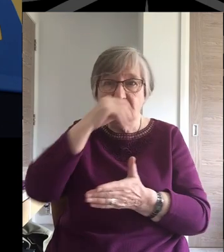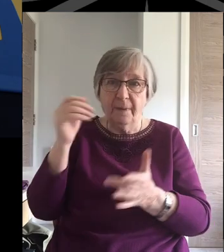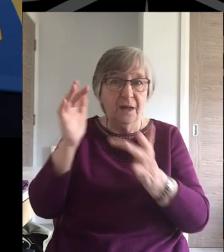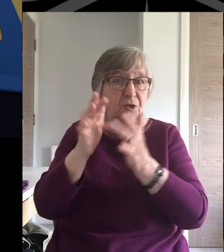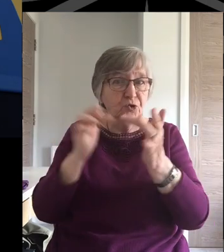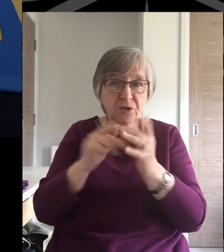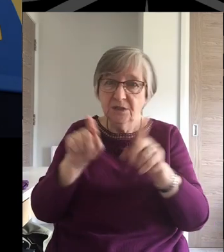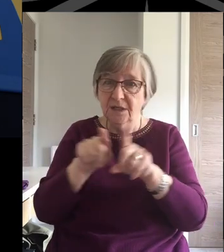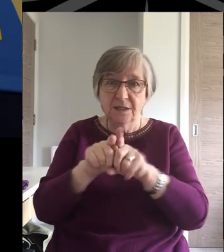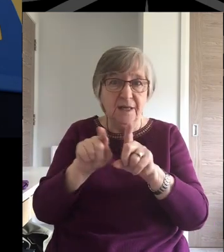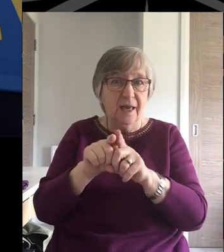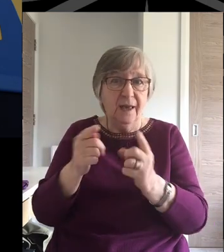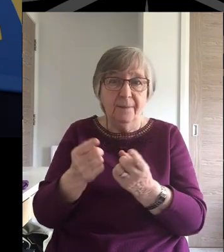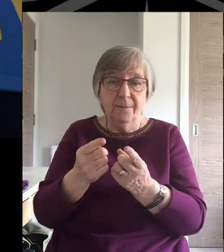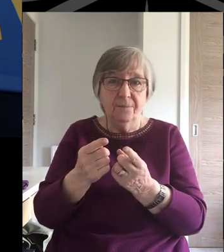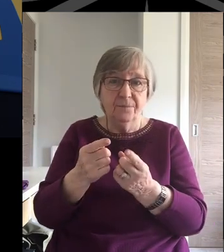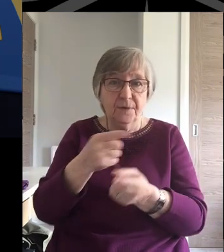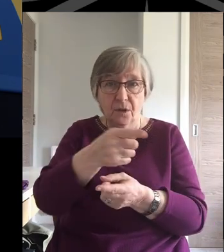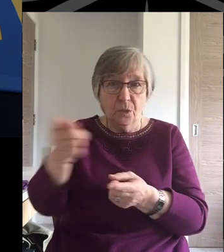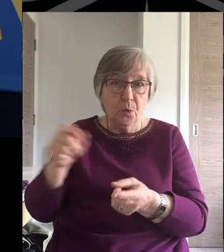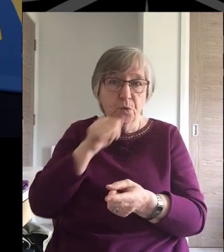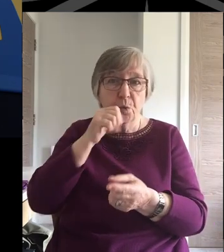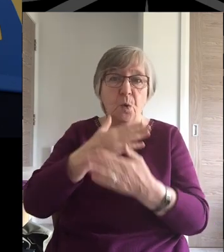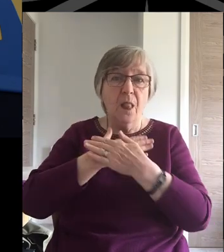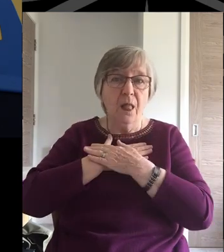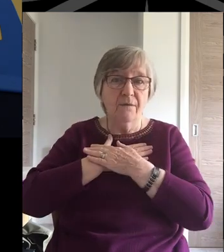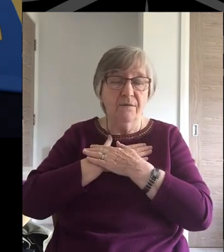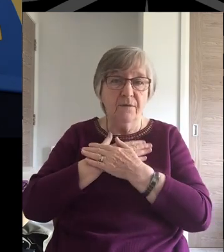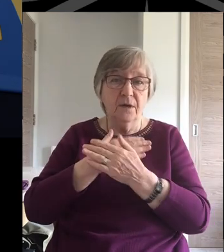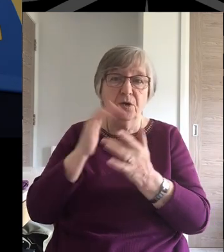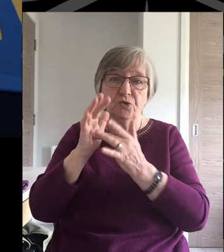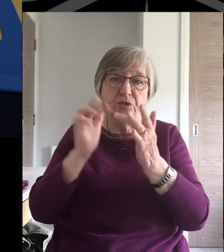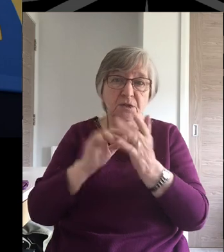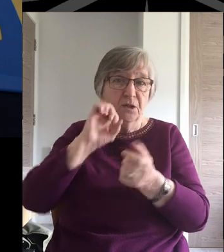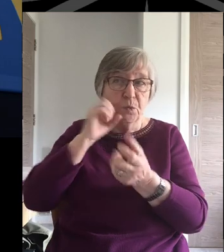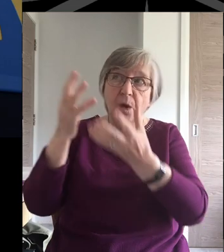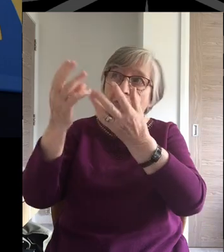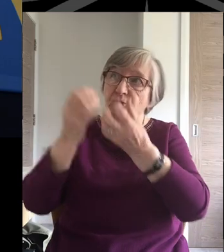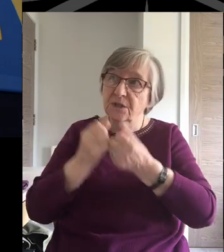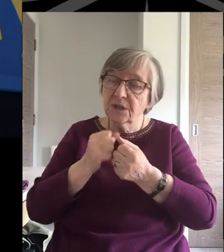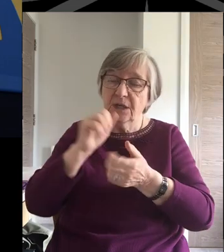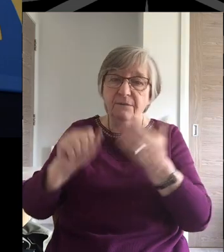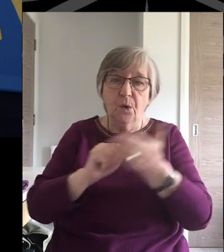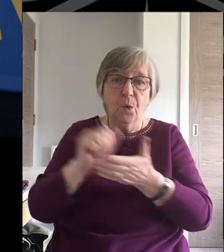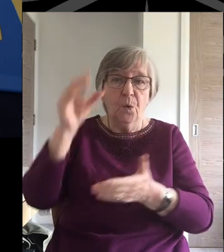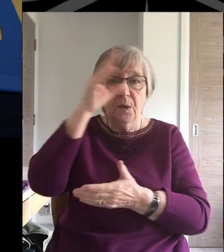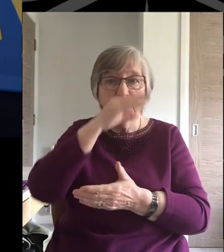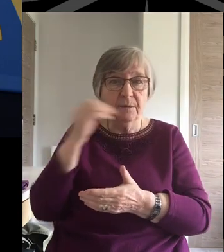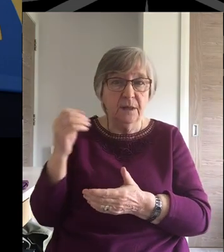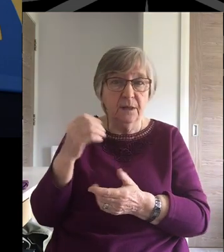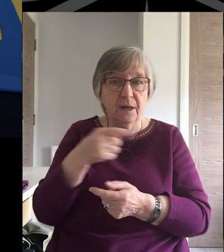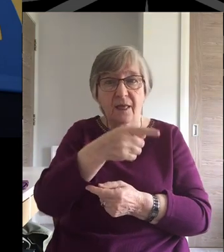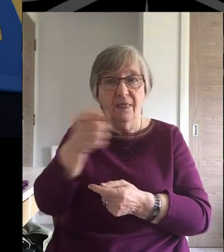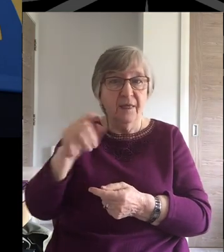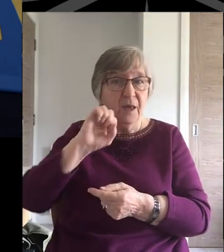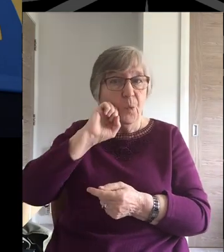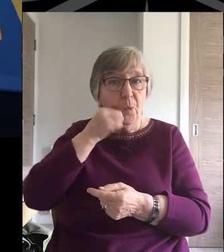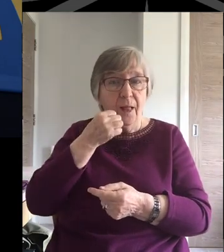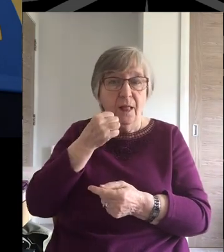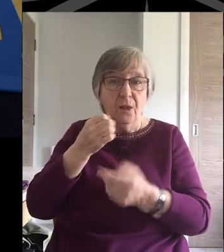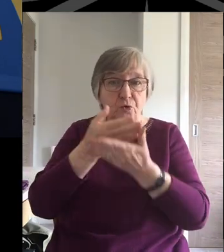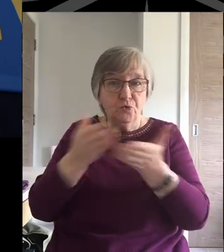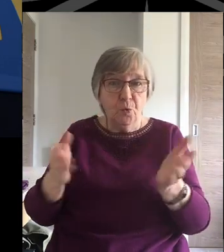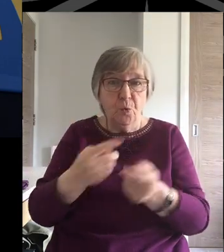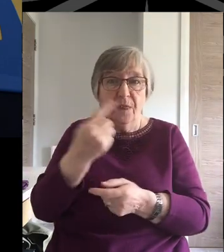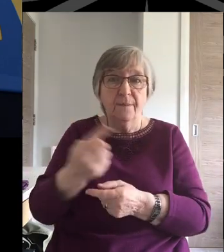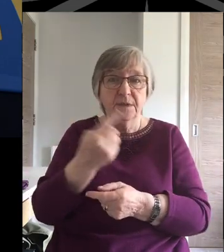obey Jesus receive the Spirit, verses 16 and 17. And it is to those who love and obey him that Jesus